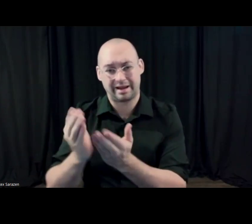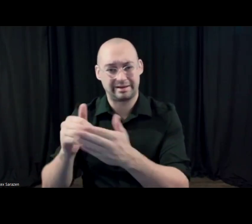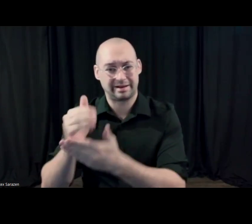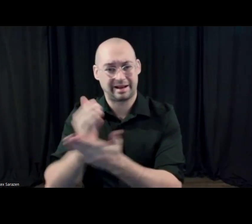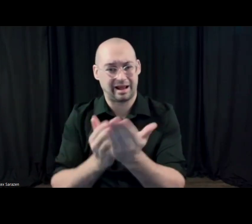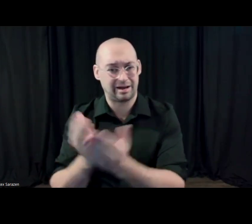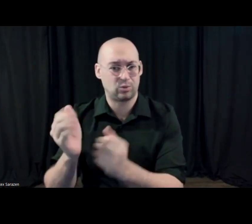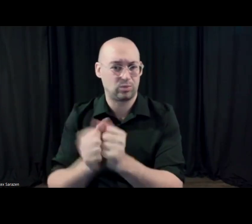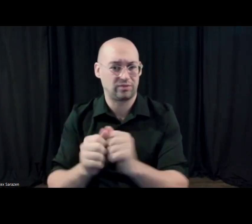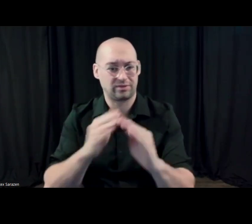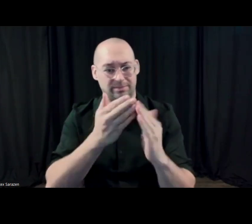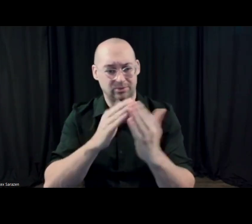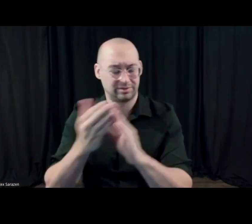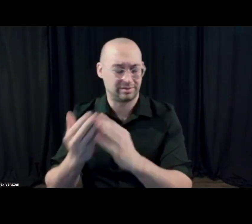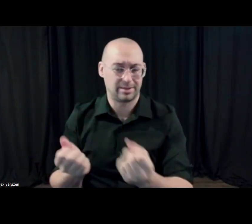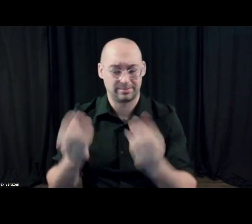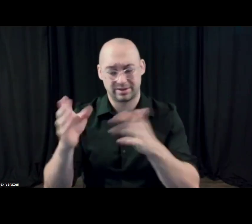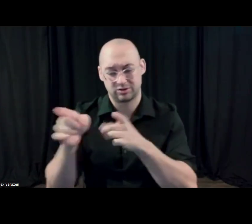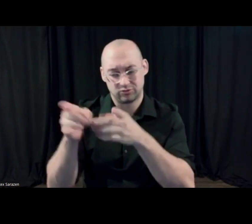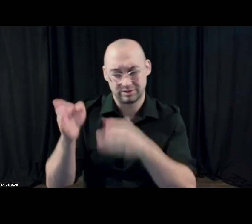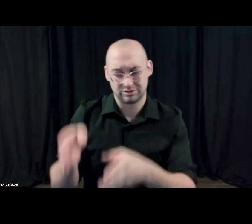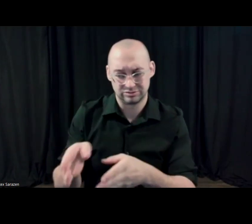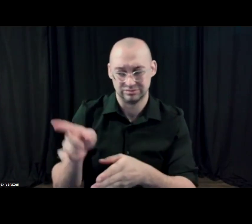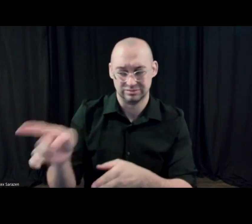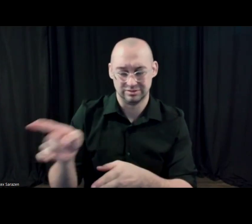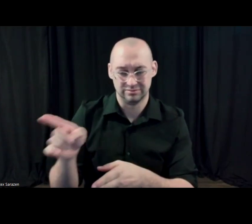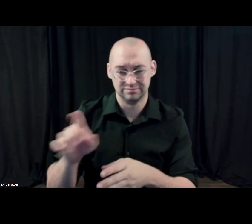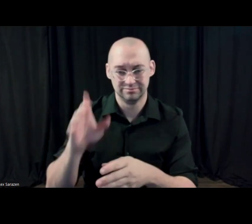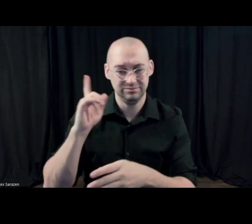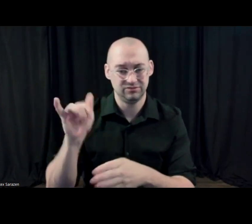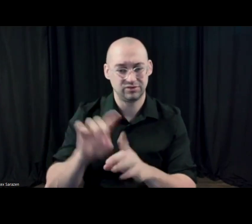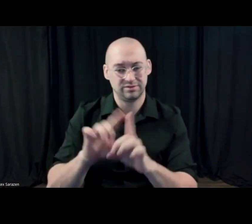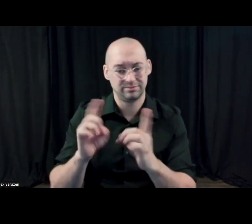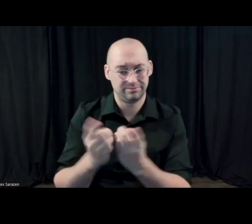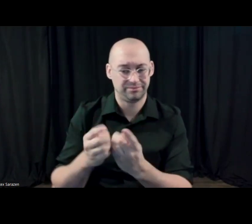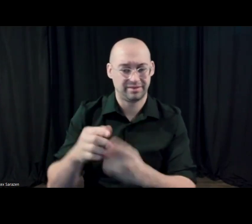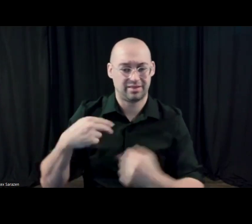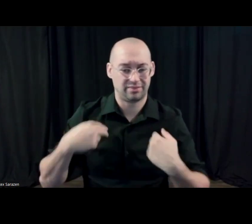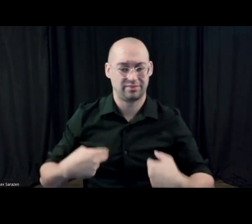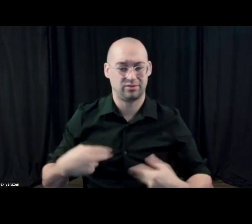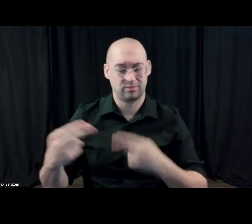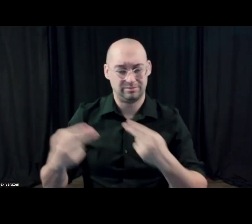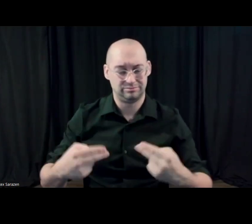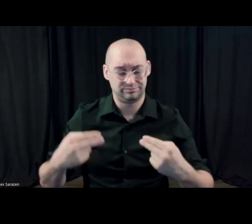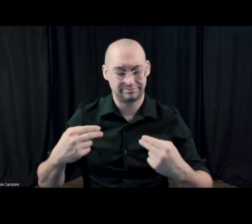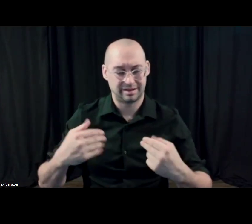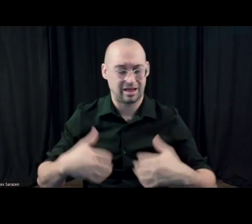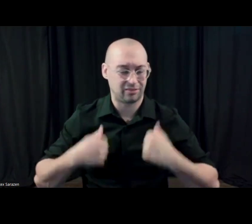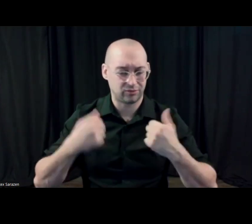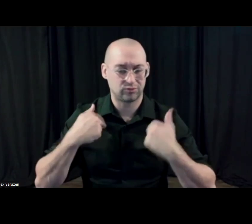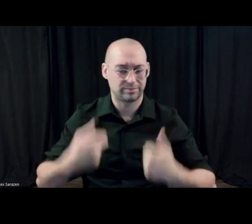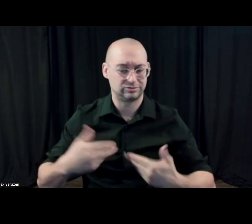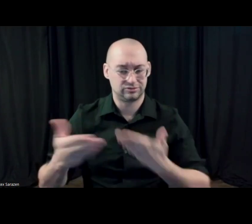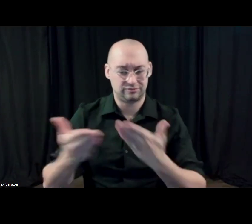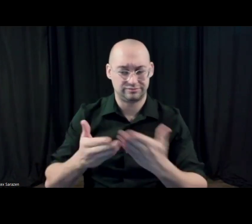that. Many of the directors across the California Health and Human Services have done the same, as well as their teams. We are invested in doing